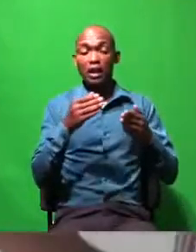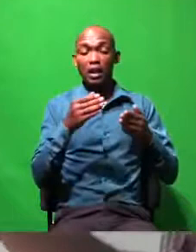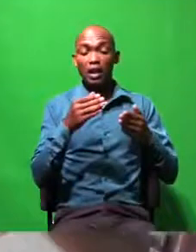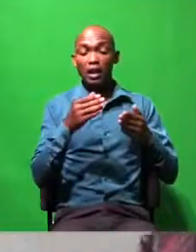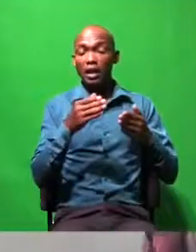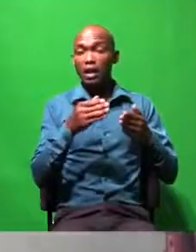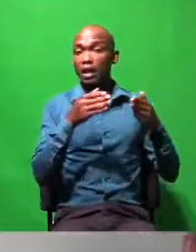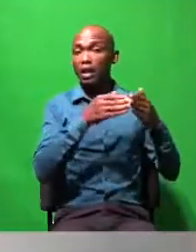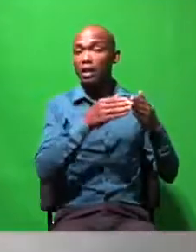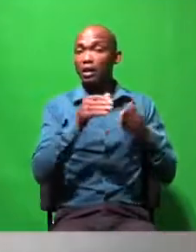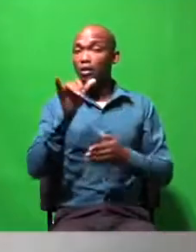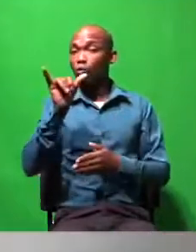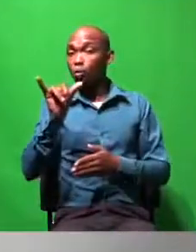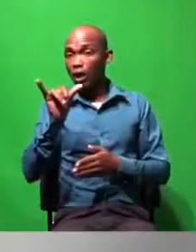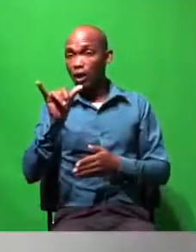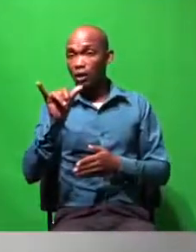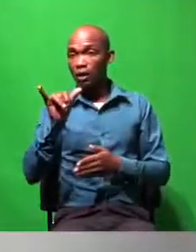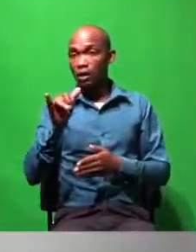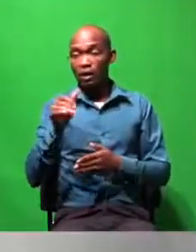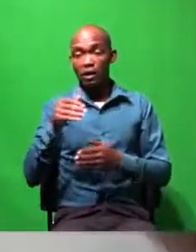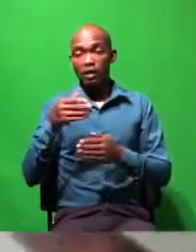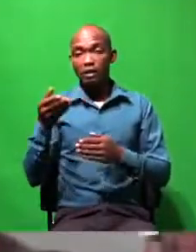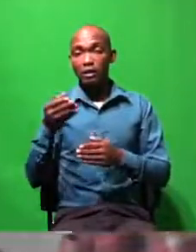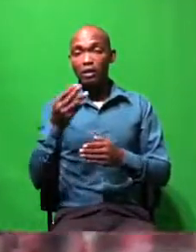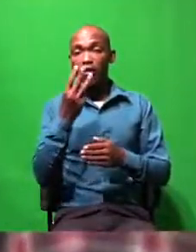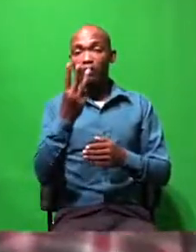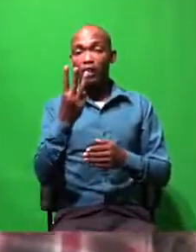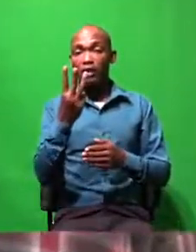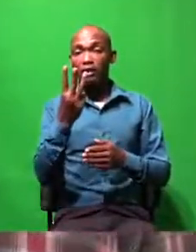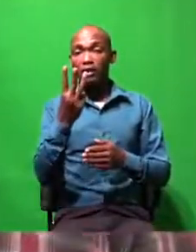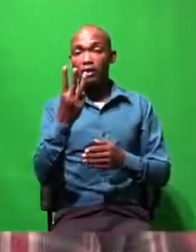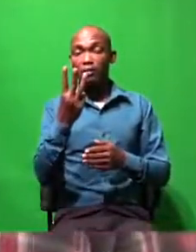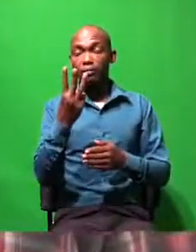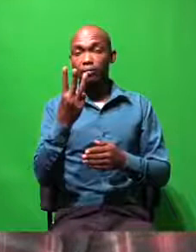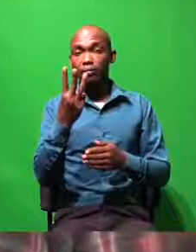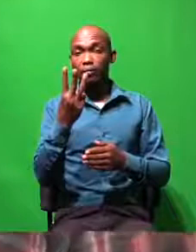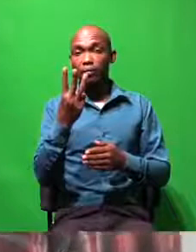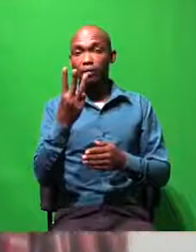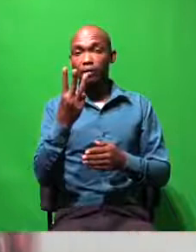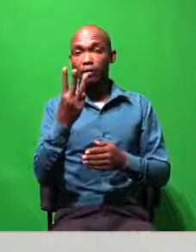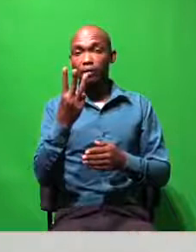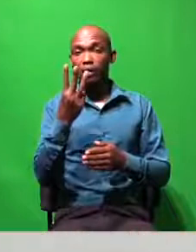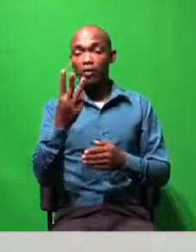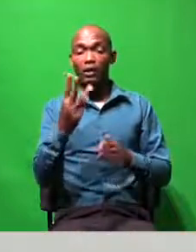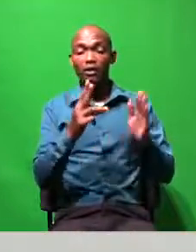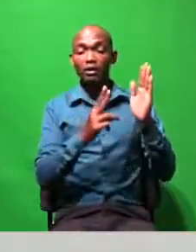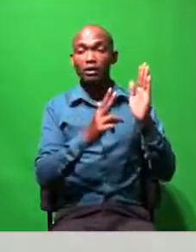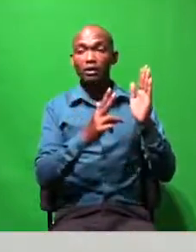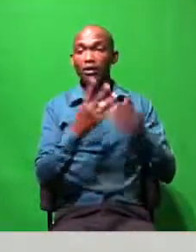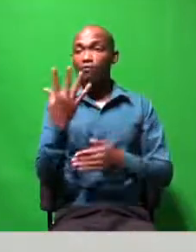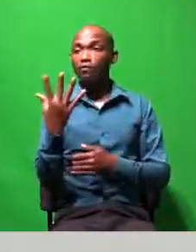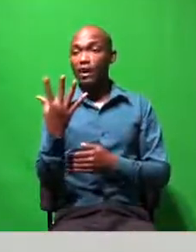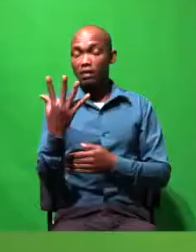And the last angle is 35. So let us work through the above